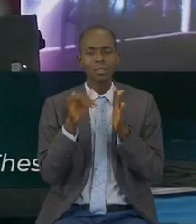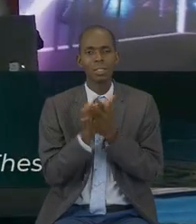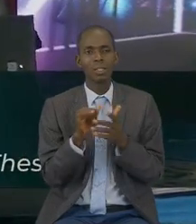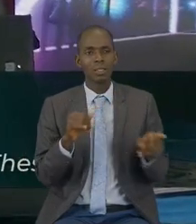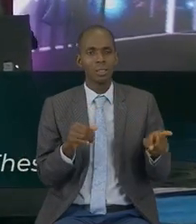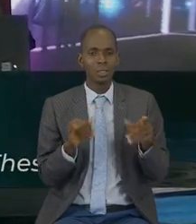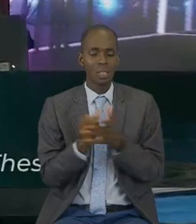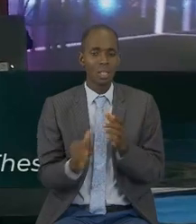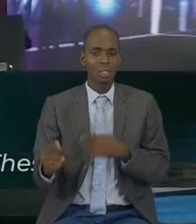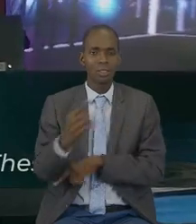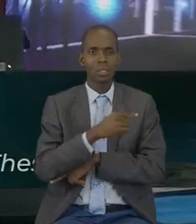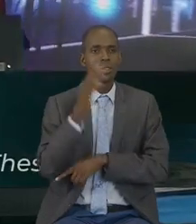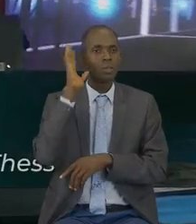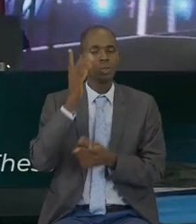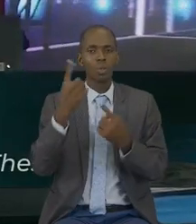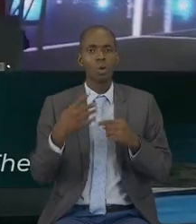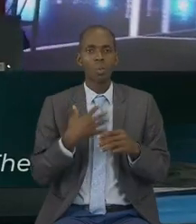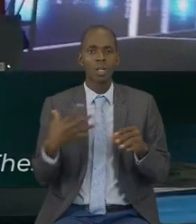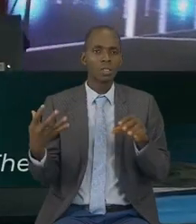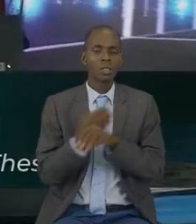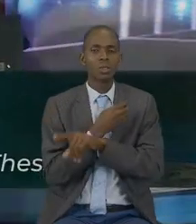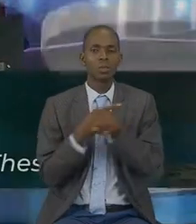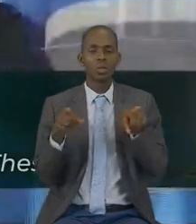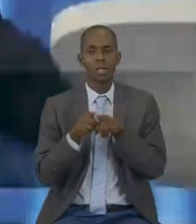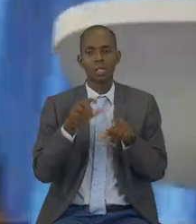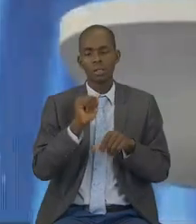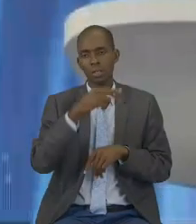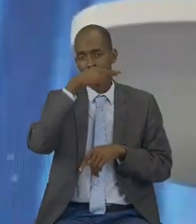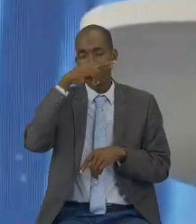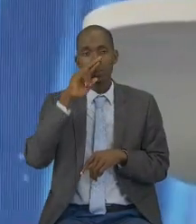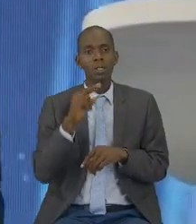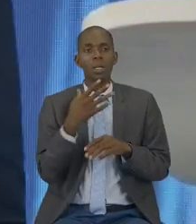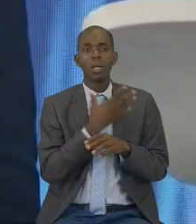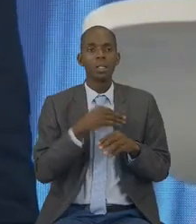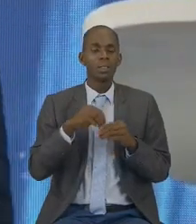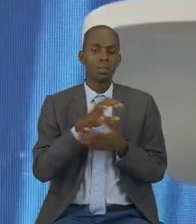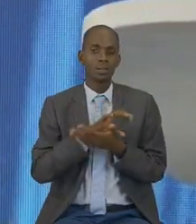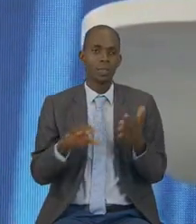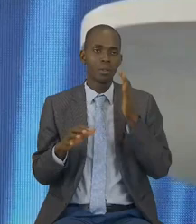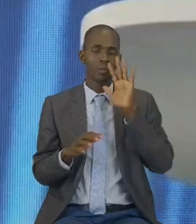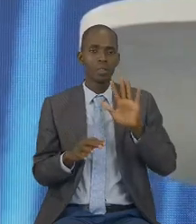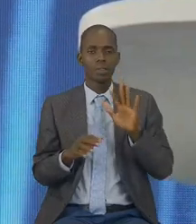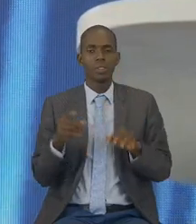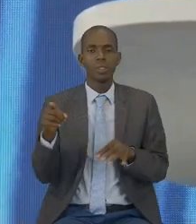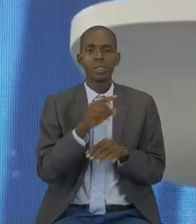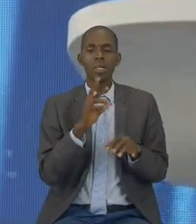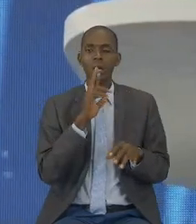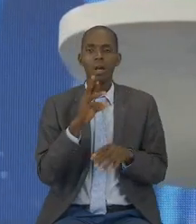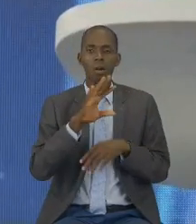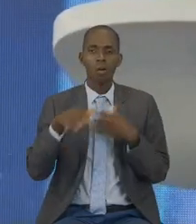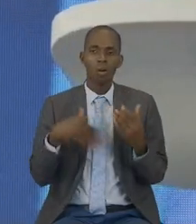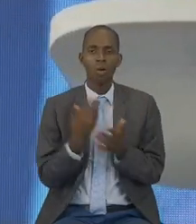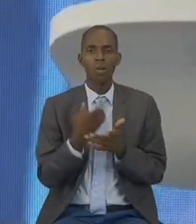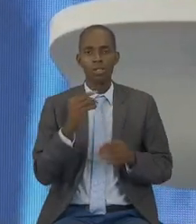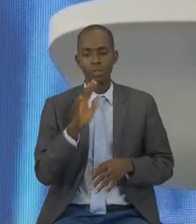should overtake you as a thief. And then in verse 5 it says, ye are all the children